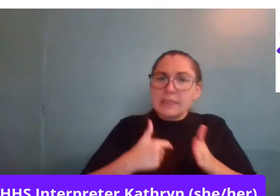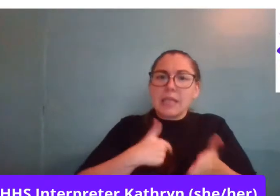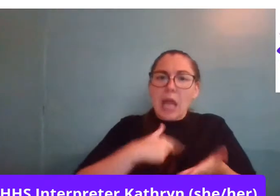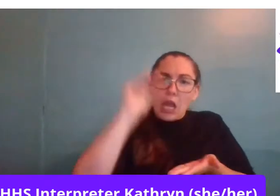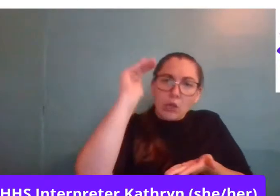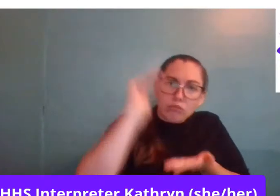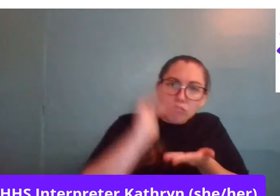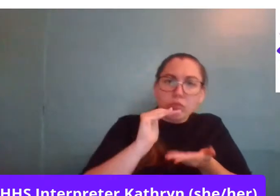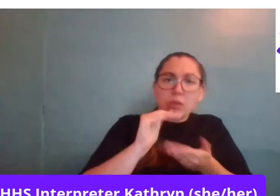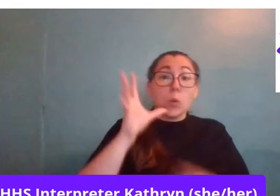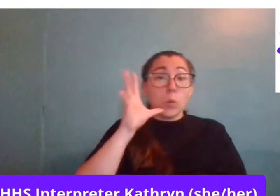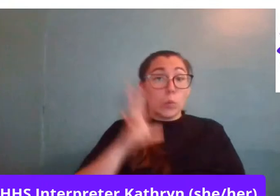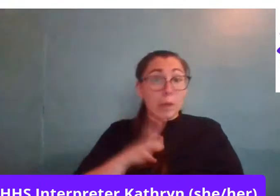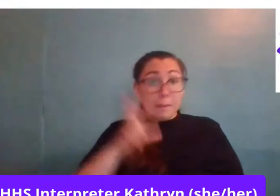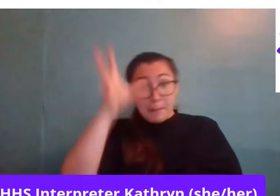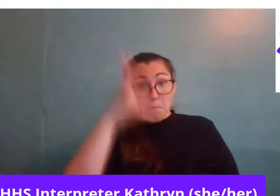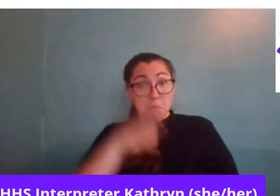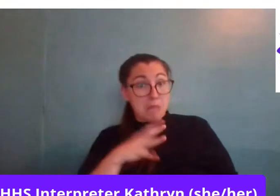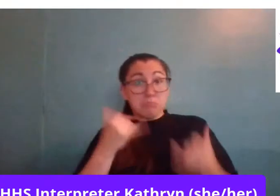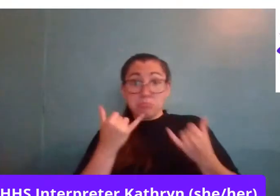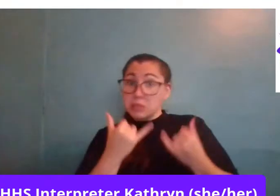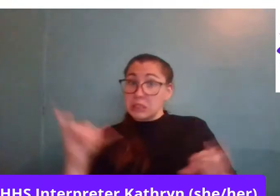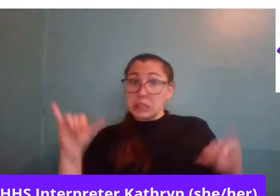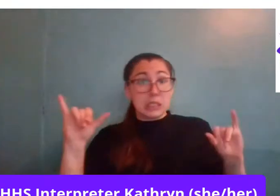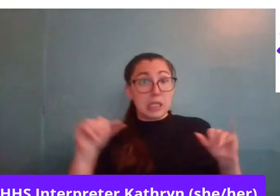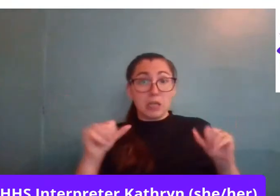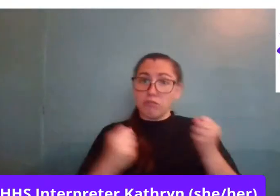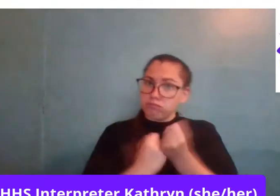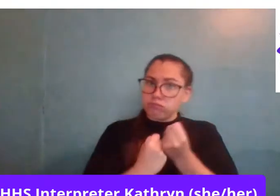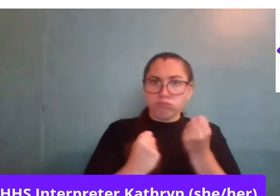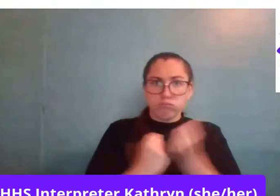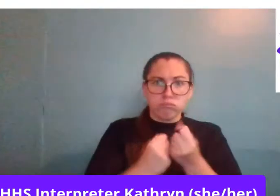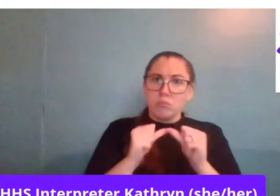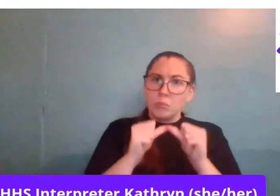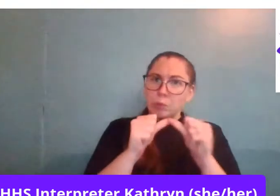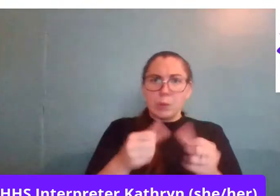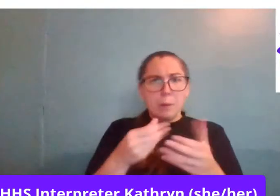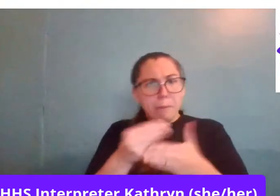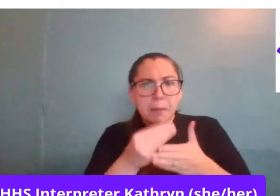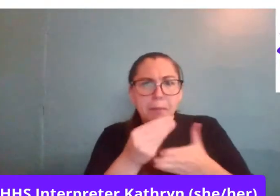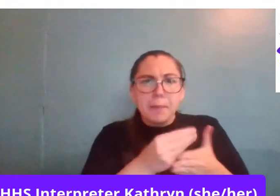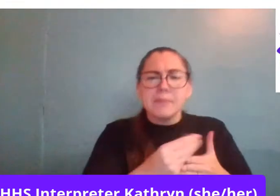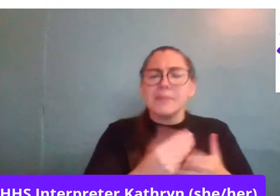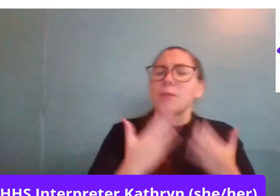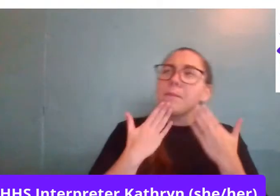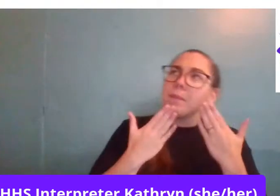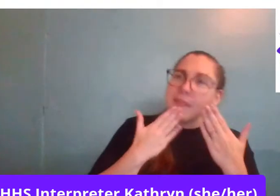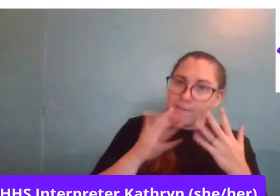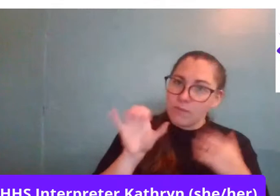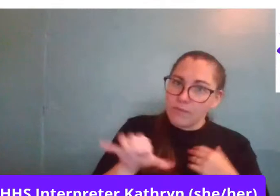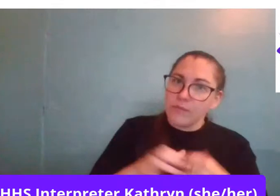and men would still support me and stuff, so that's what I'm thankful for. Um, I have